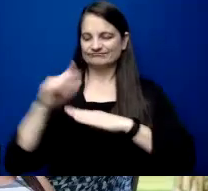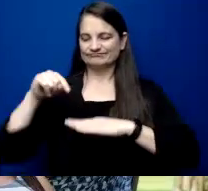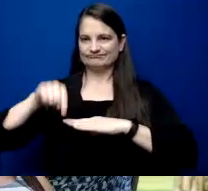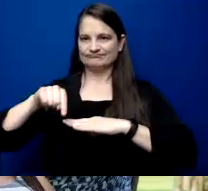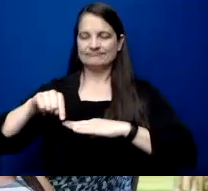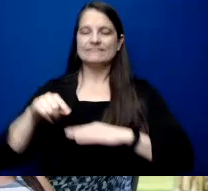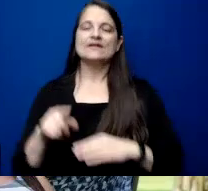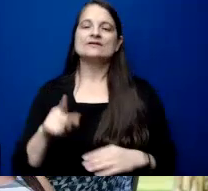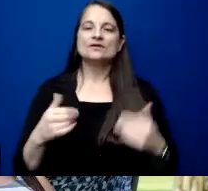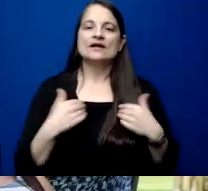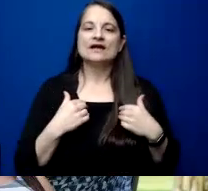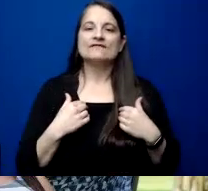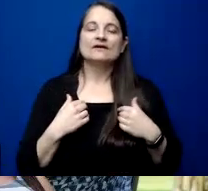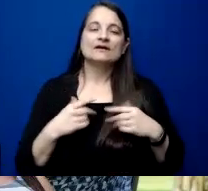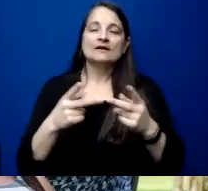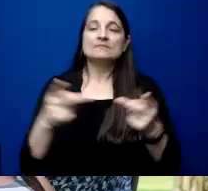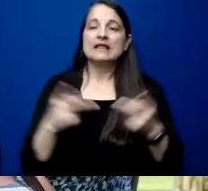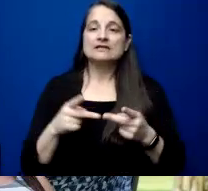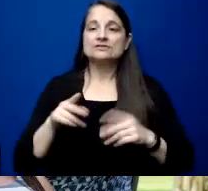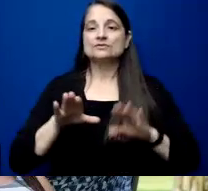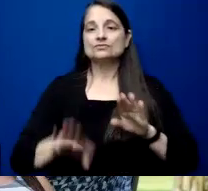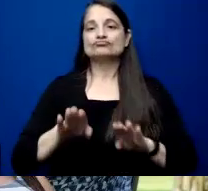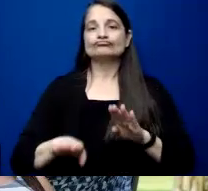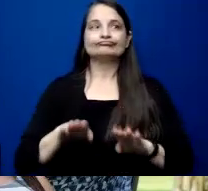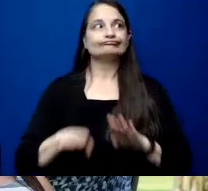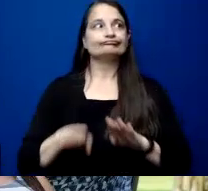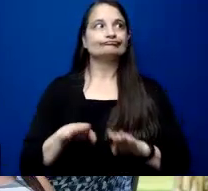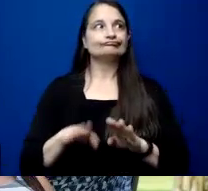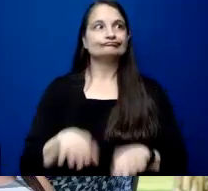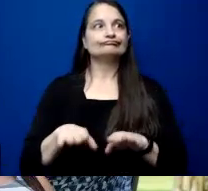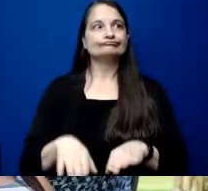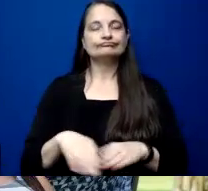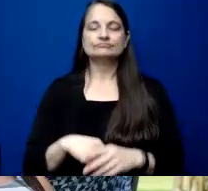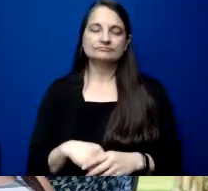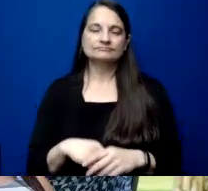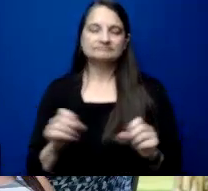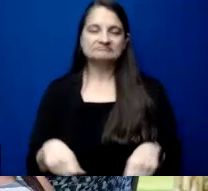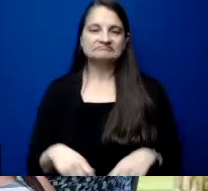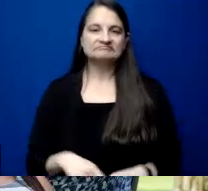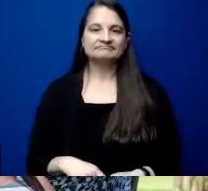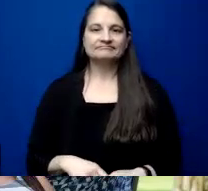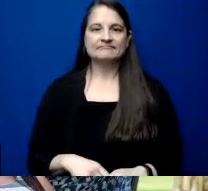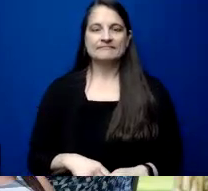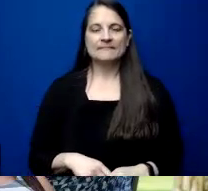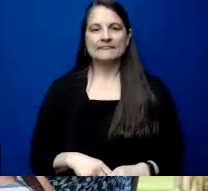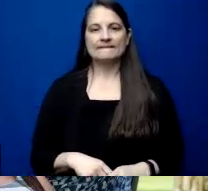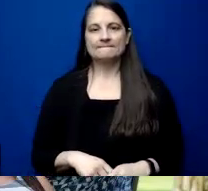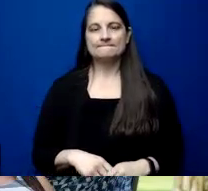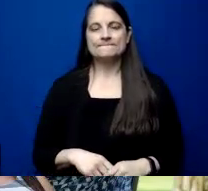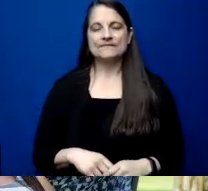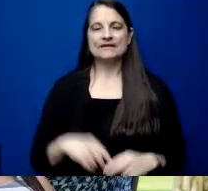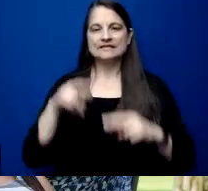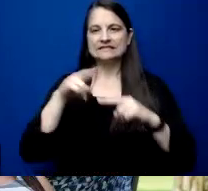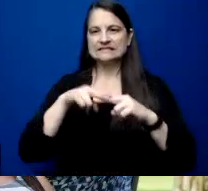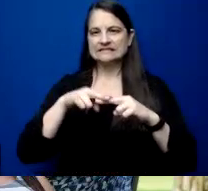gives you a place to rest your feet and kind of bounce them around. There are also seat cushions